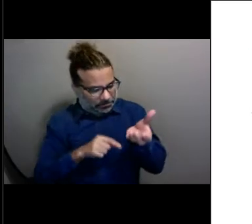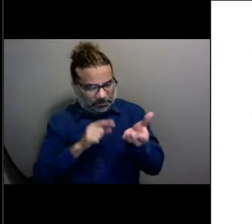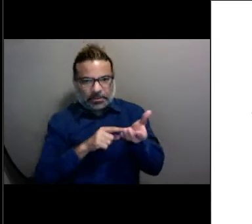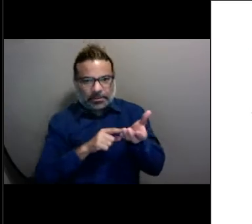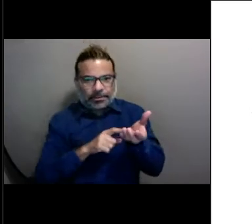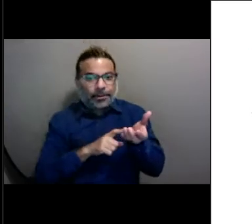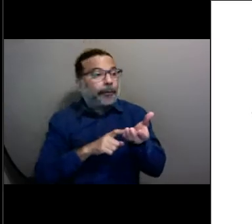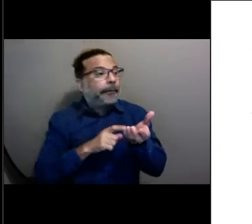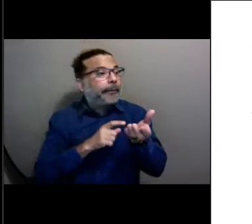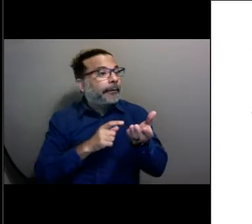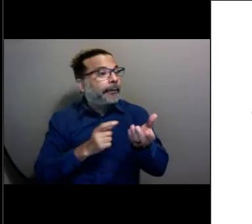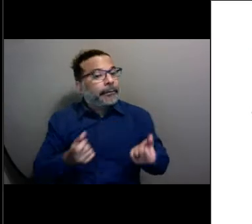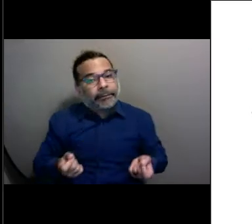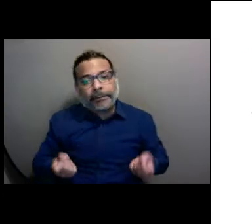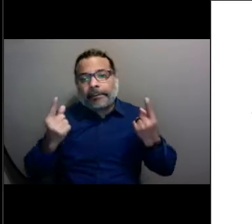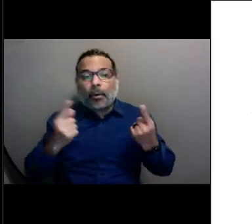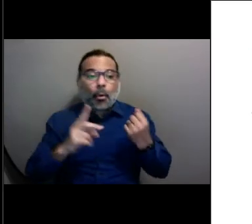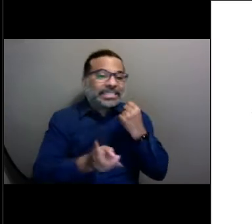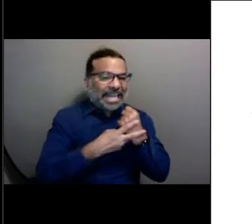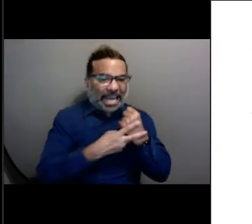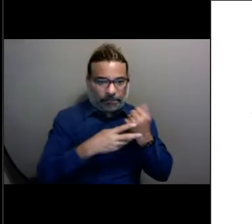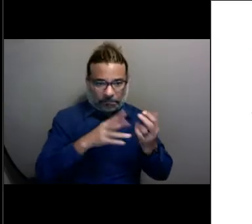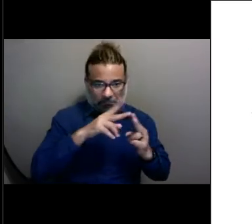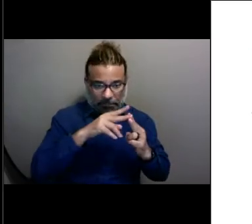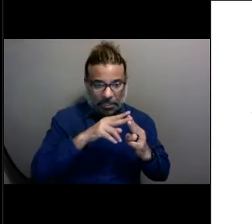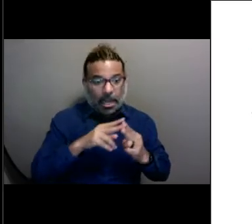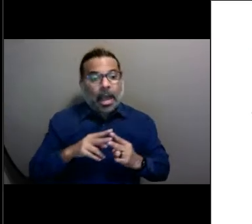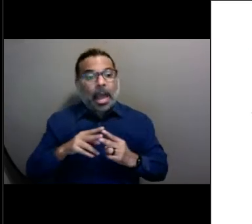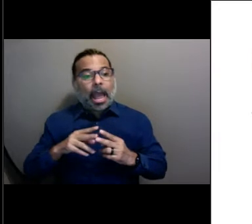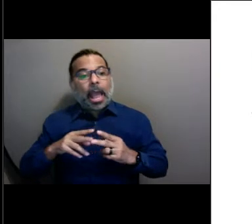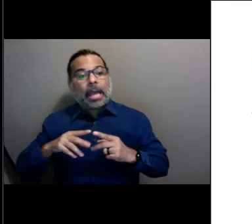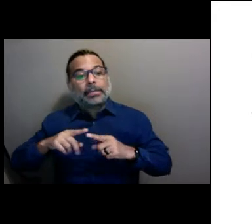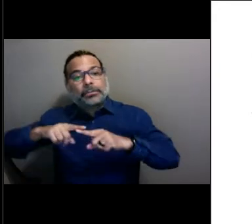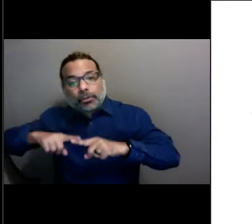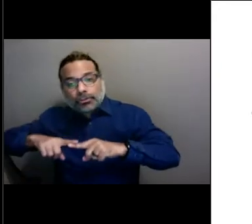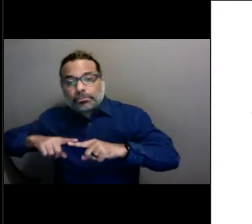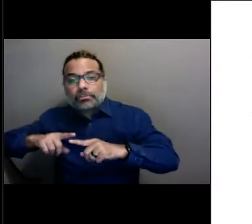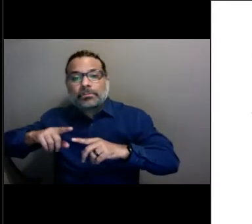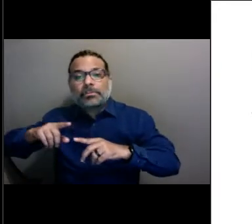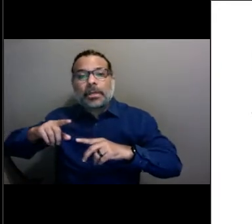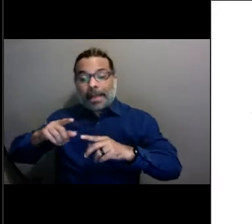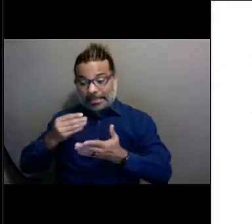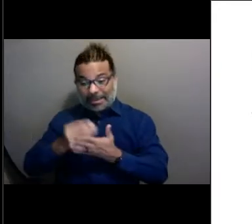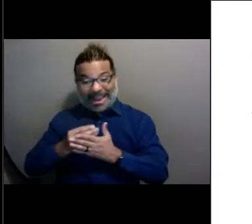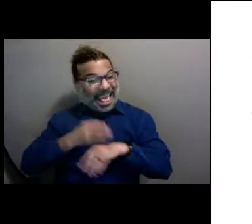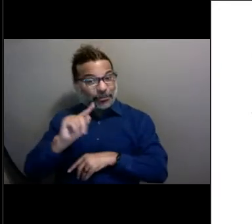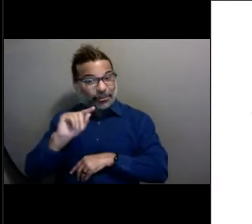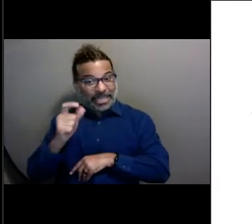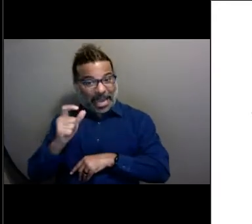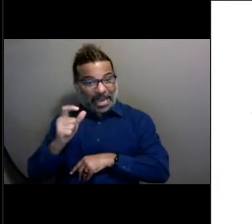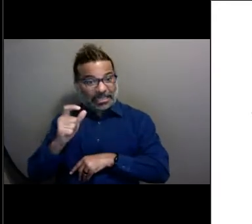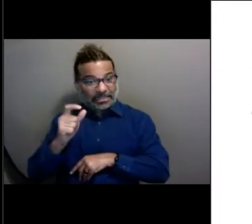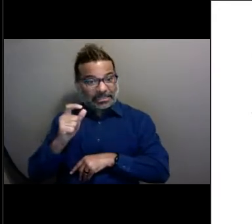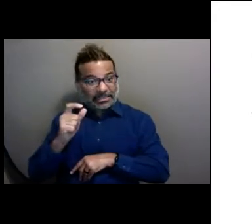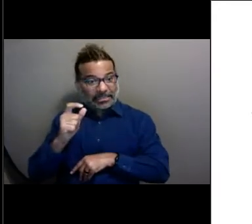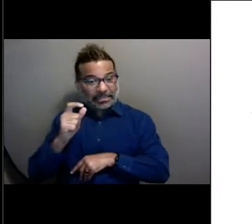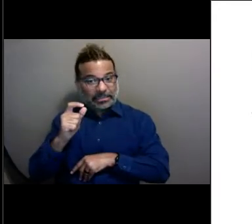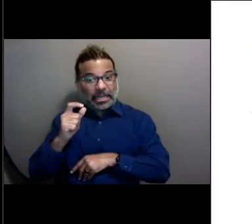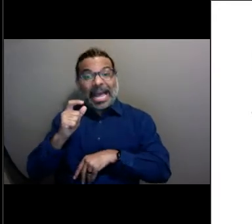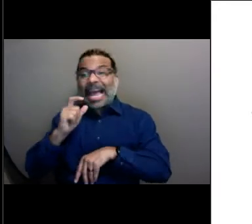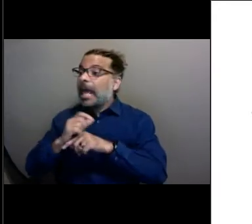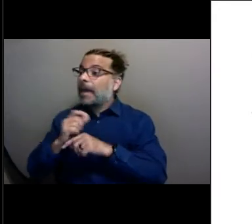either spend or save. And discretionary income is the amount of money after tax and after